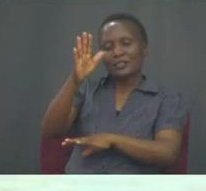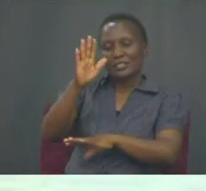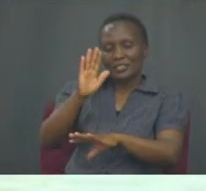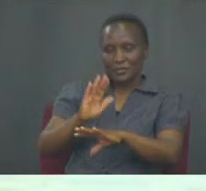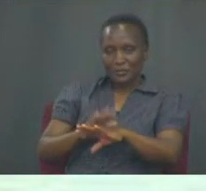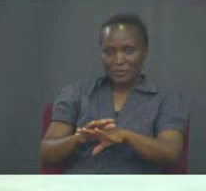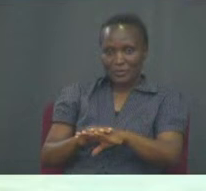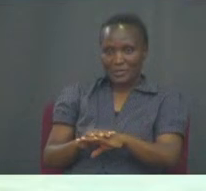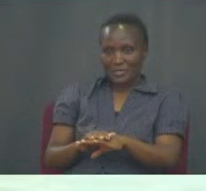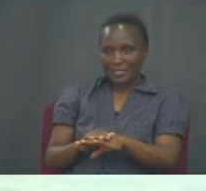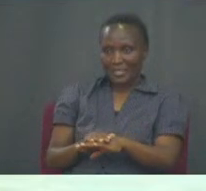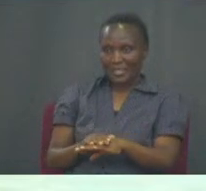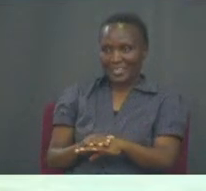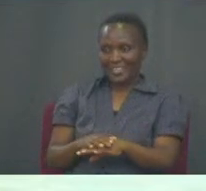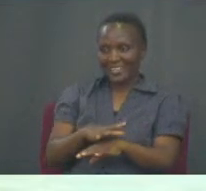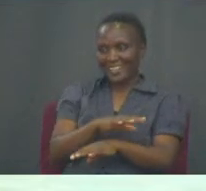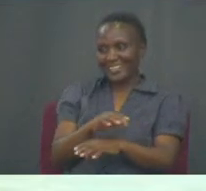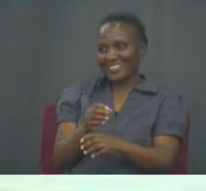Now, what does that mean?